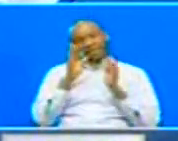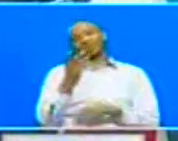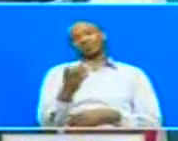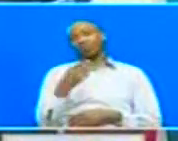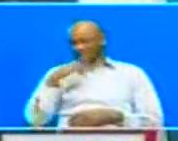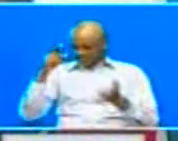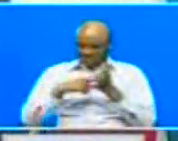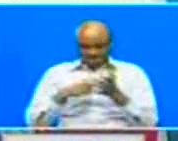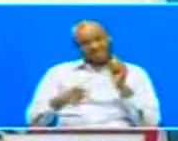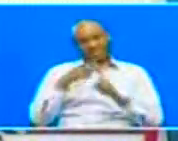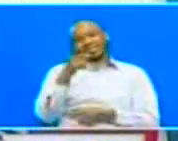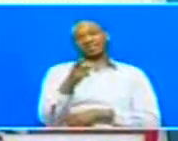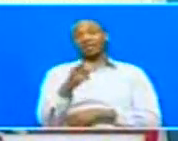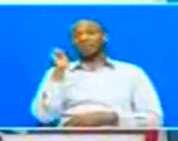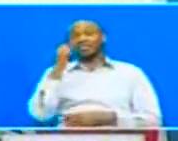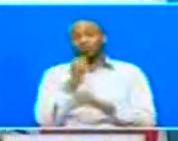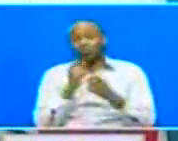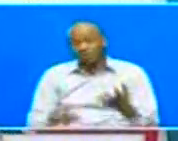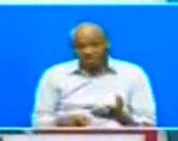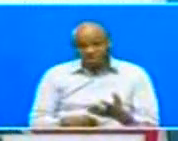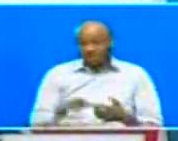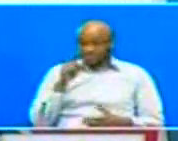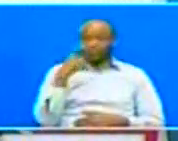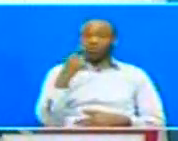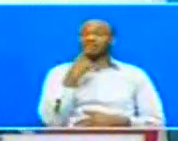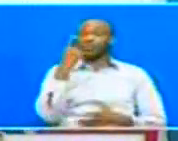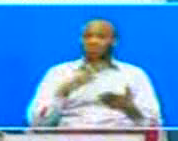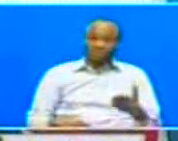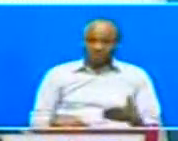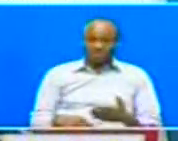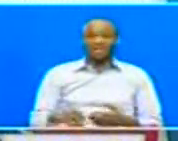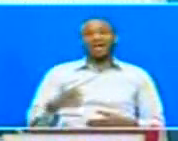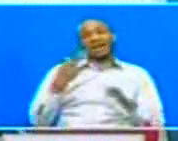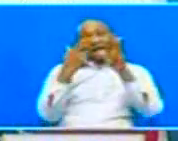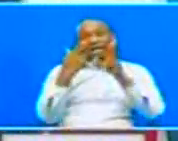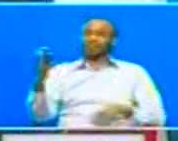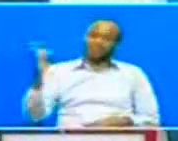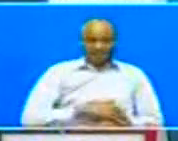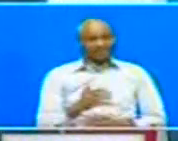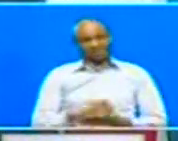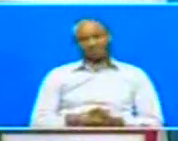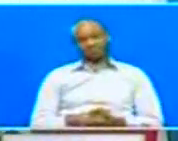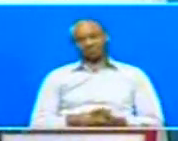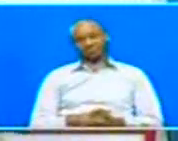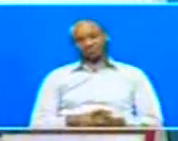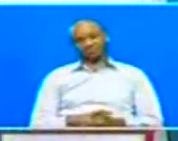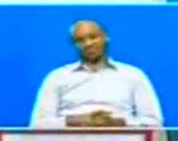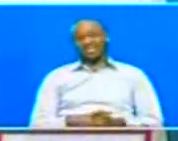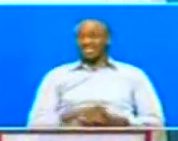Turkanas. What did the president do? He only stood to say, return back our guns within 24 hours.